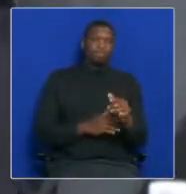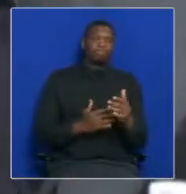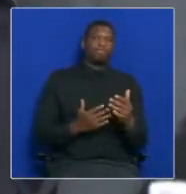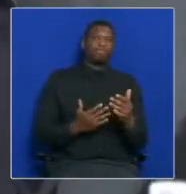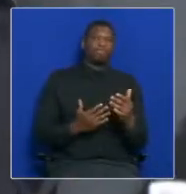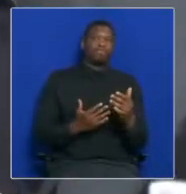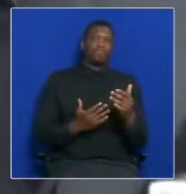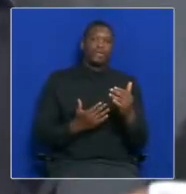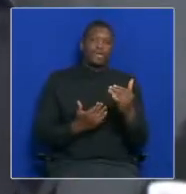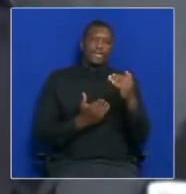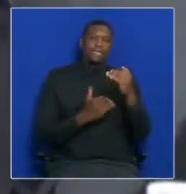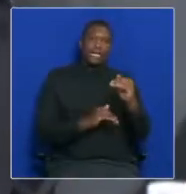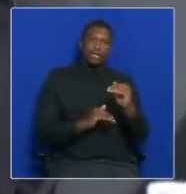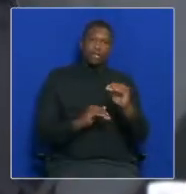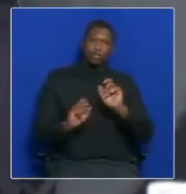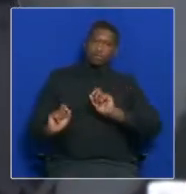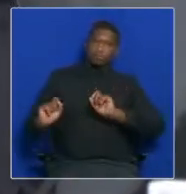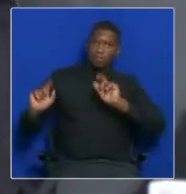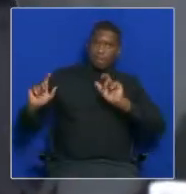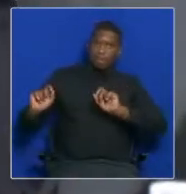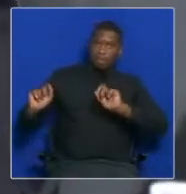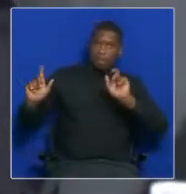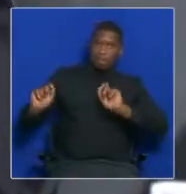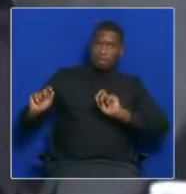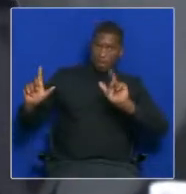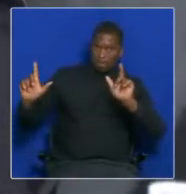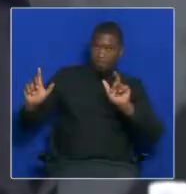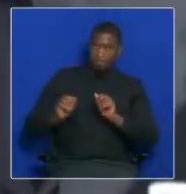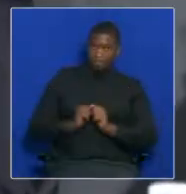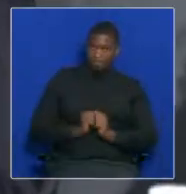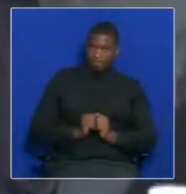screenshots. They